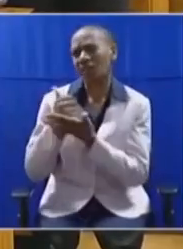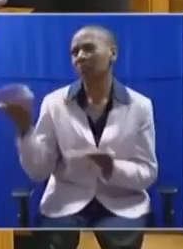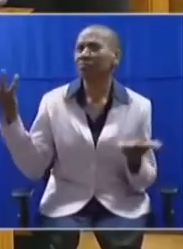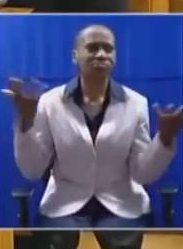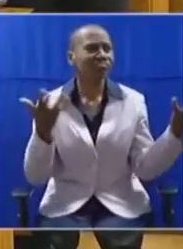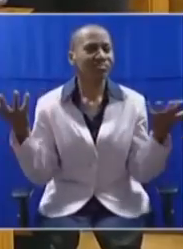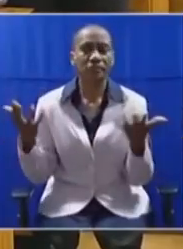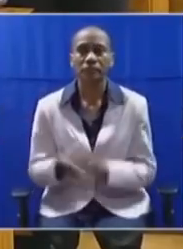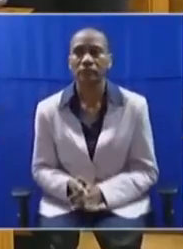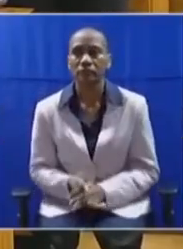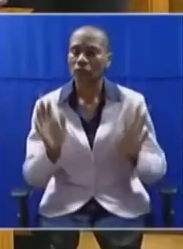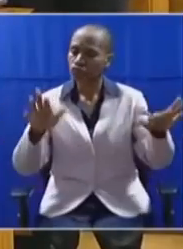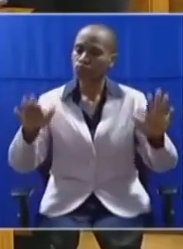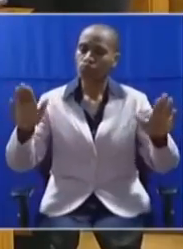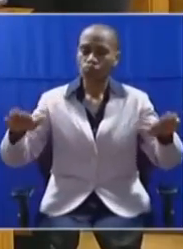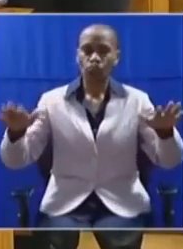Order.